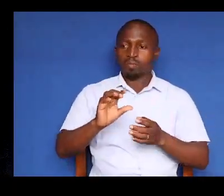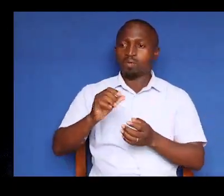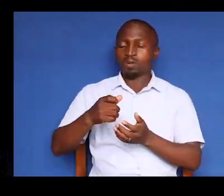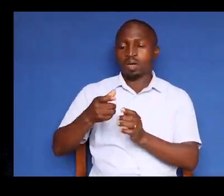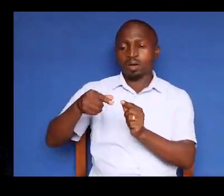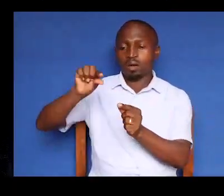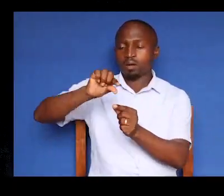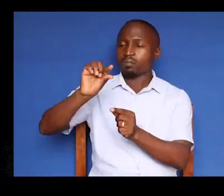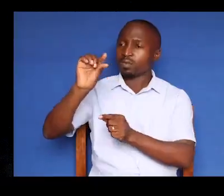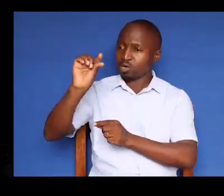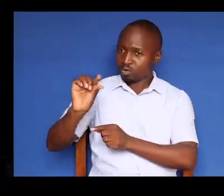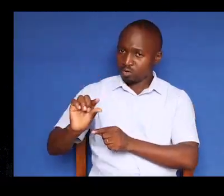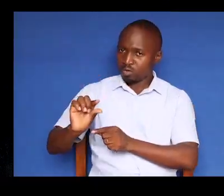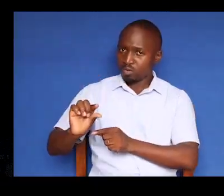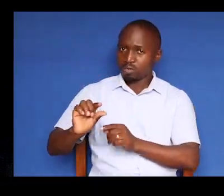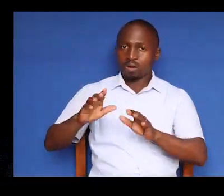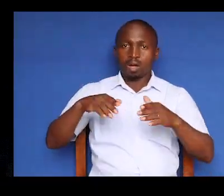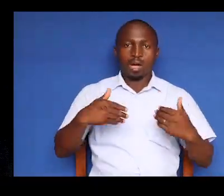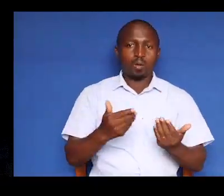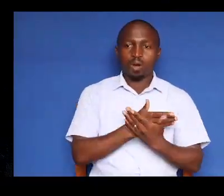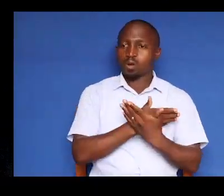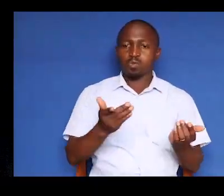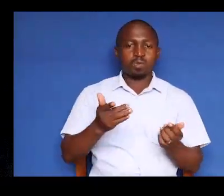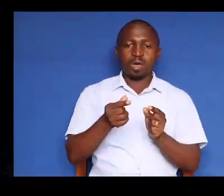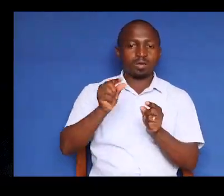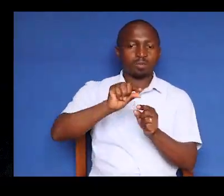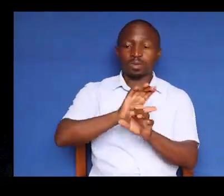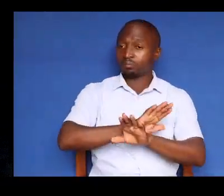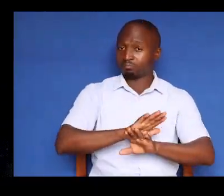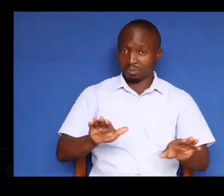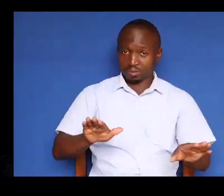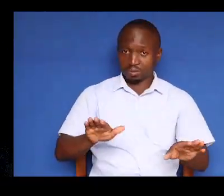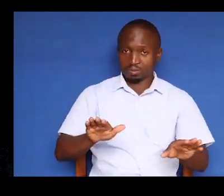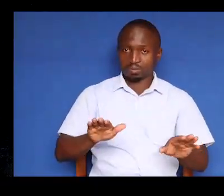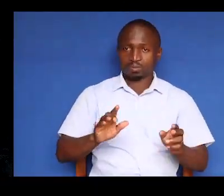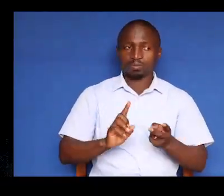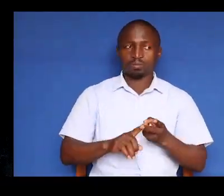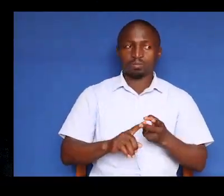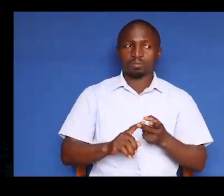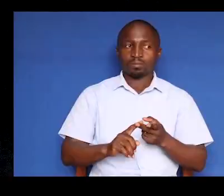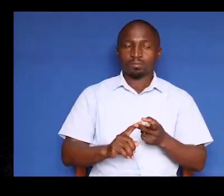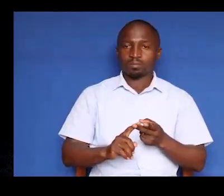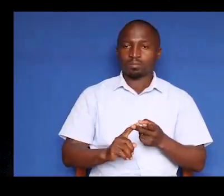interest or with low interest or no interest. New soft loan